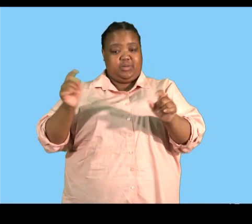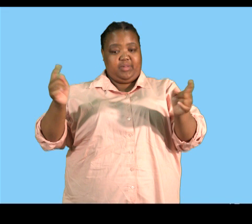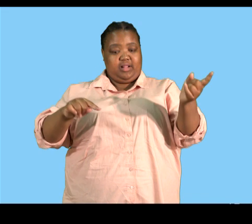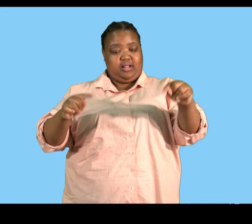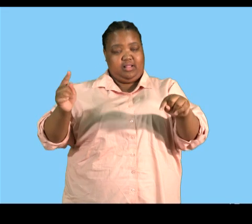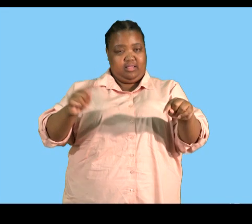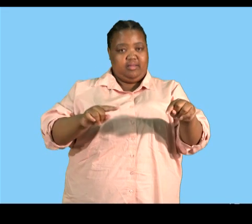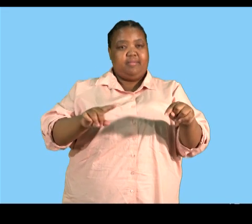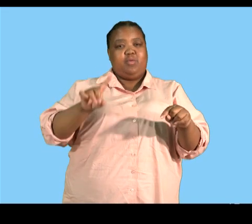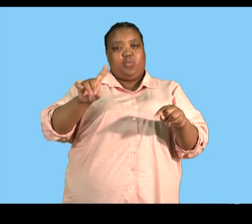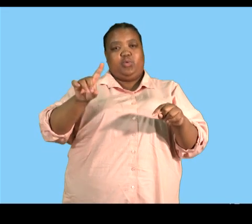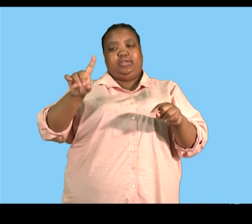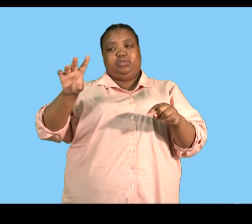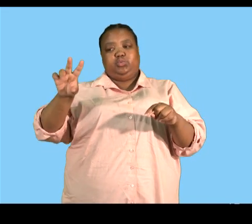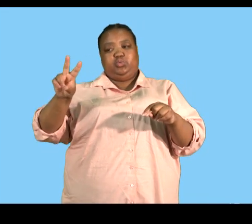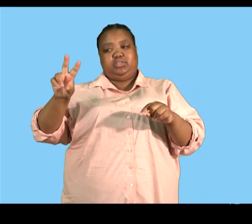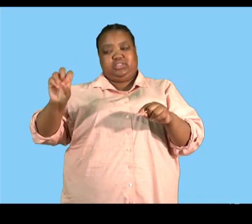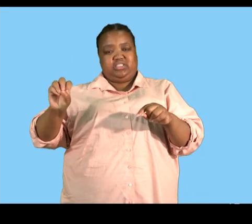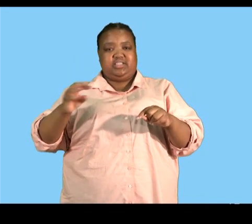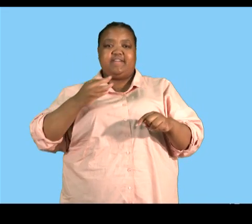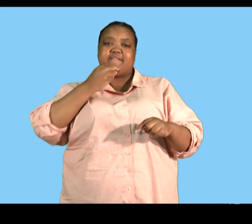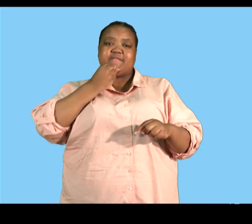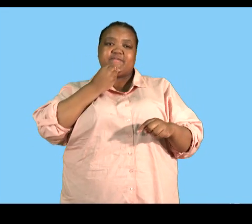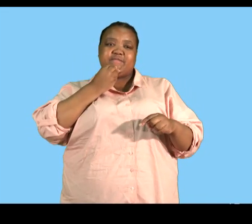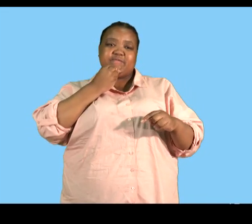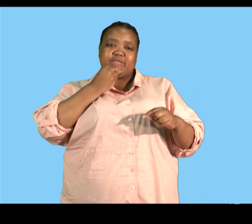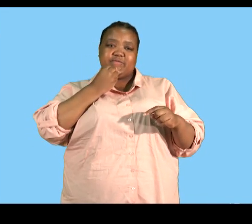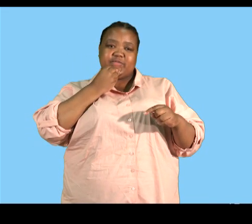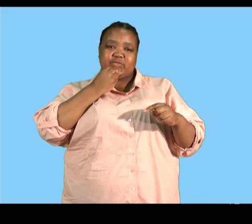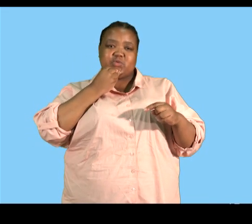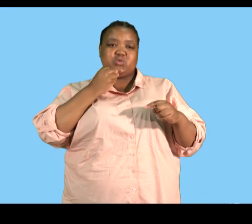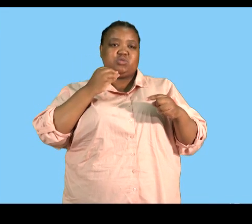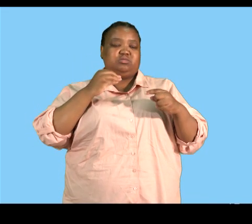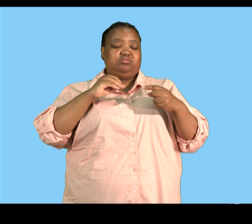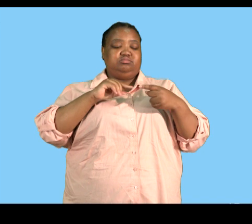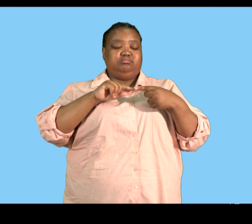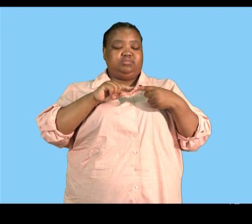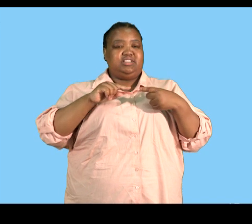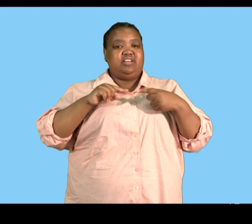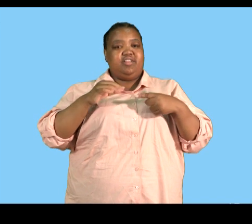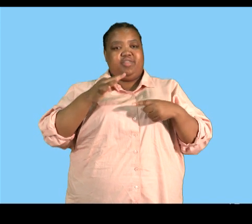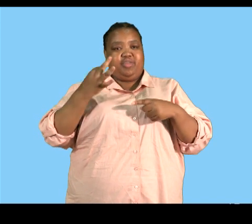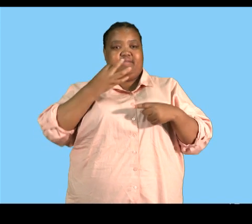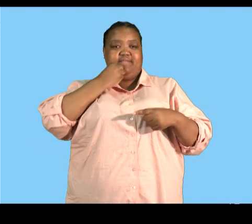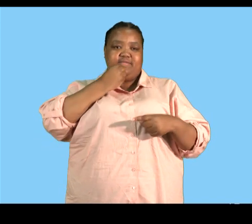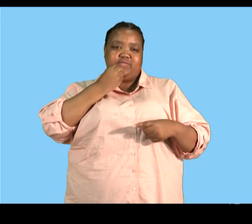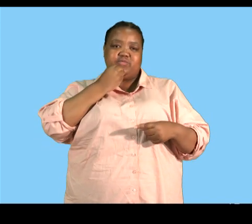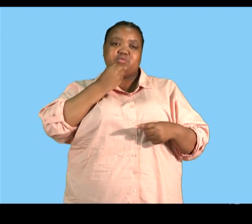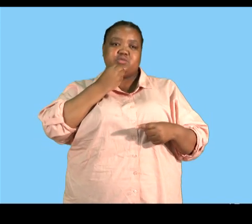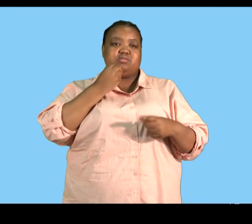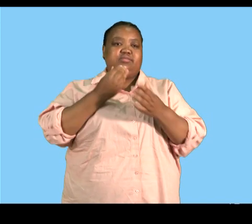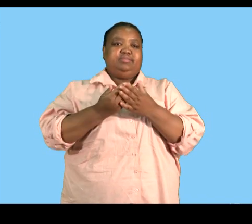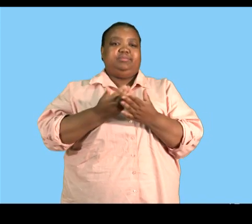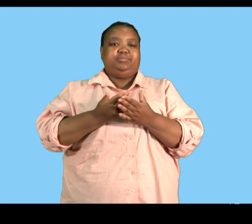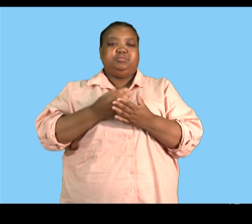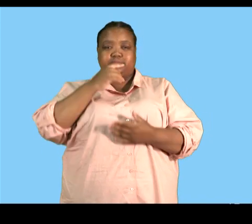the 3-course meal and dancing. Then question 5.1.1, it